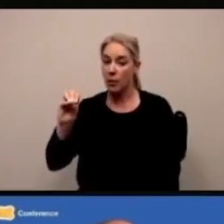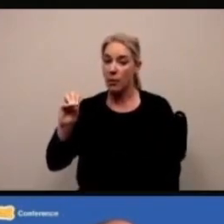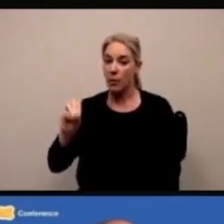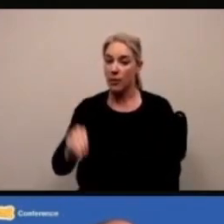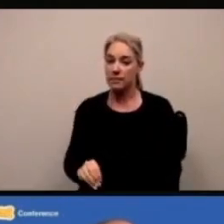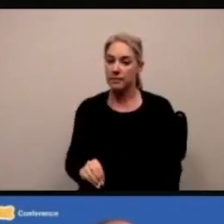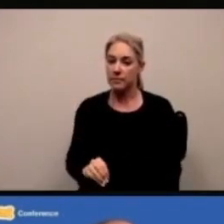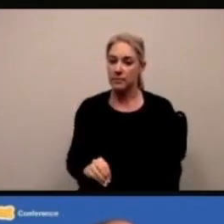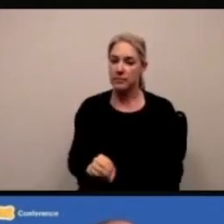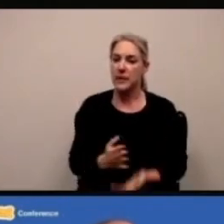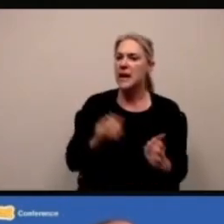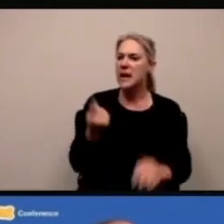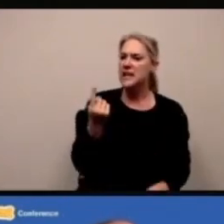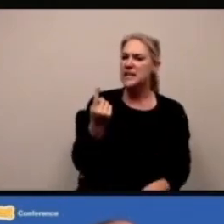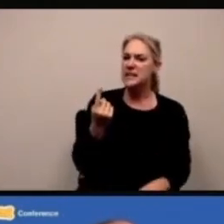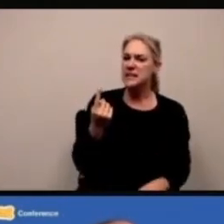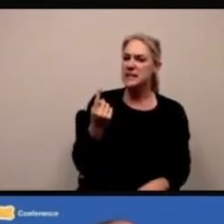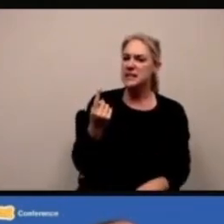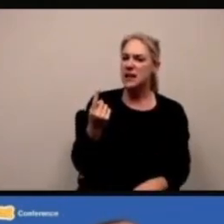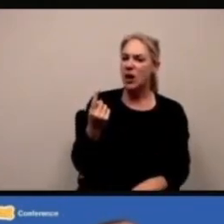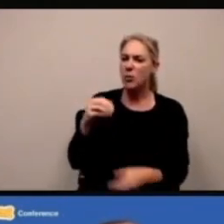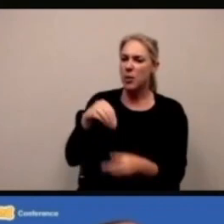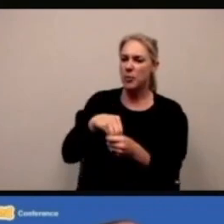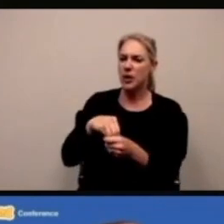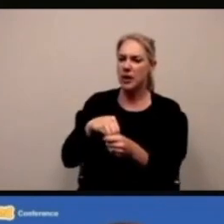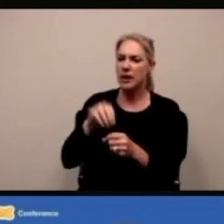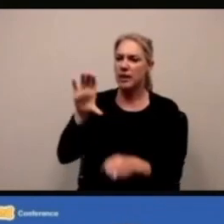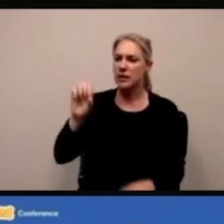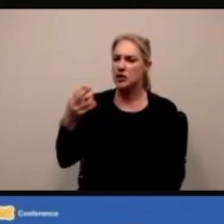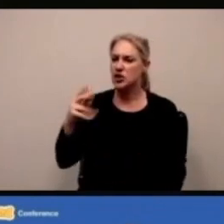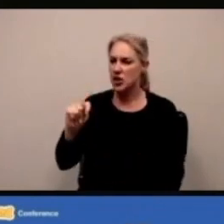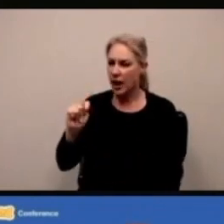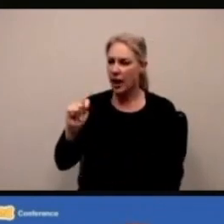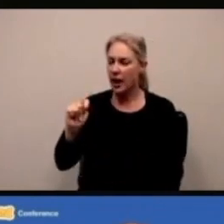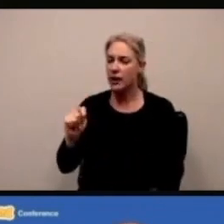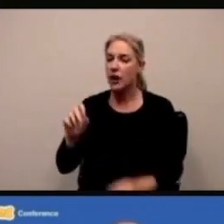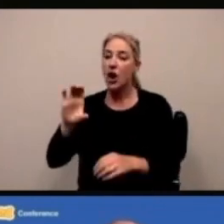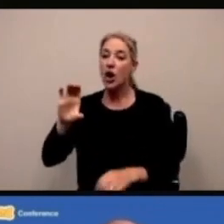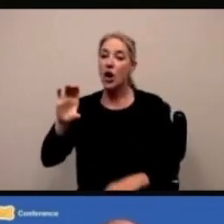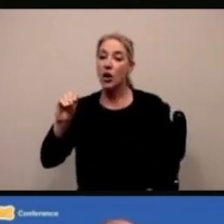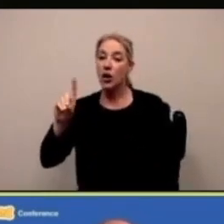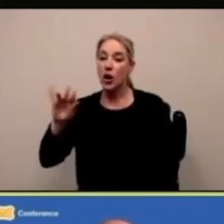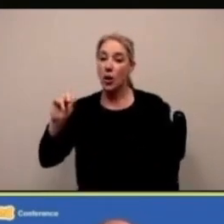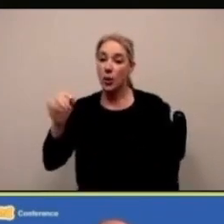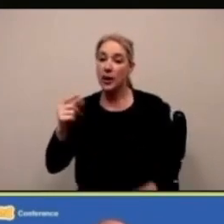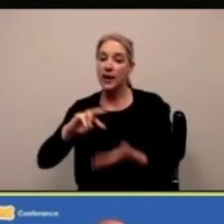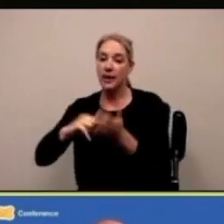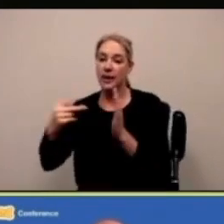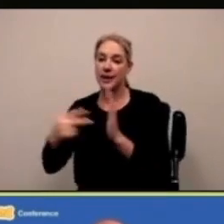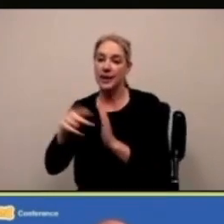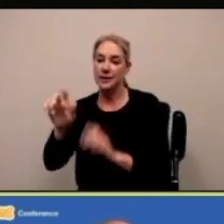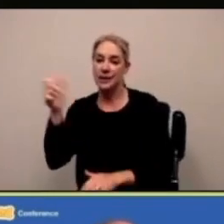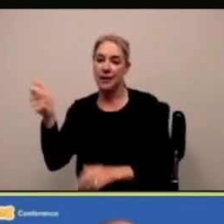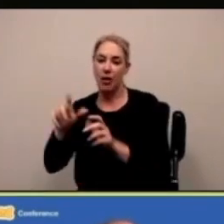somebody put it in the chat. It's coding as another language, and they put the link in the chat. So thank you. Great, thank you, wonderful.